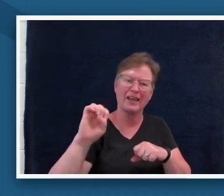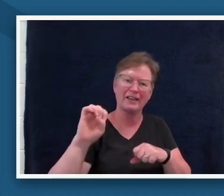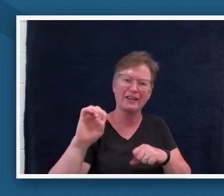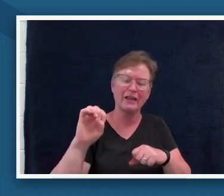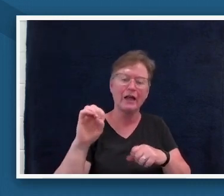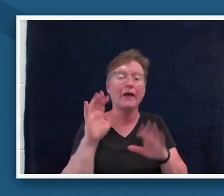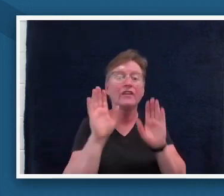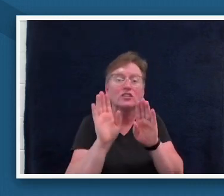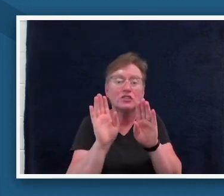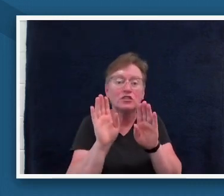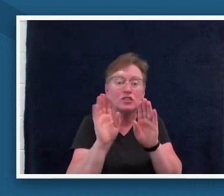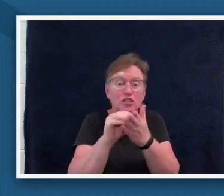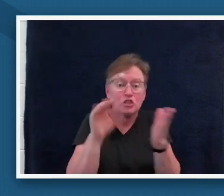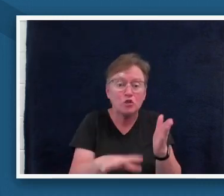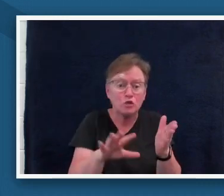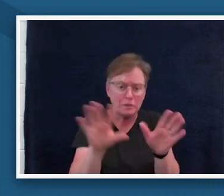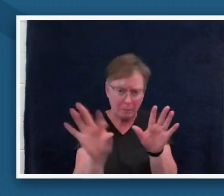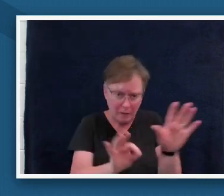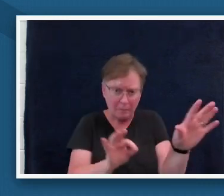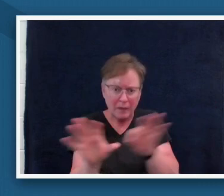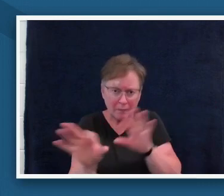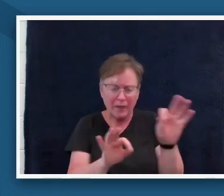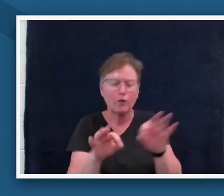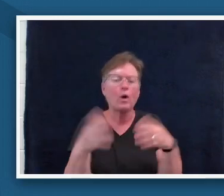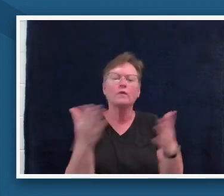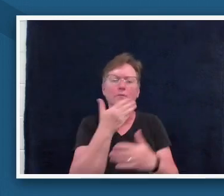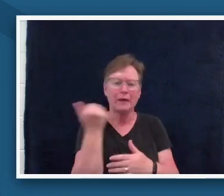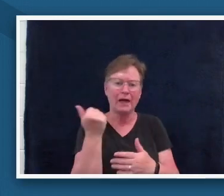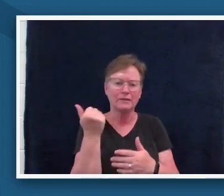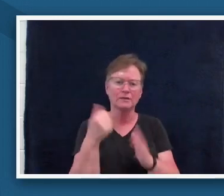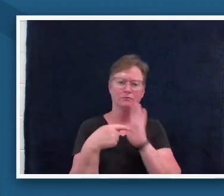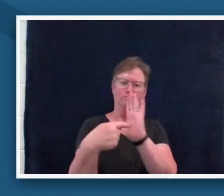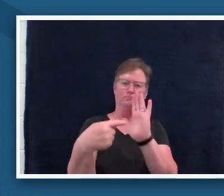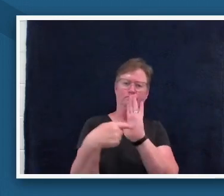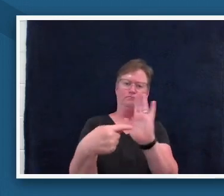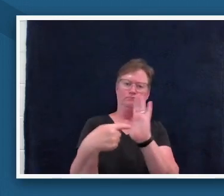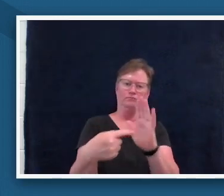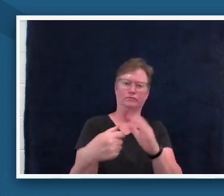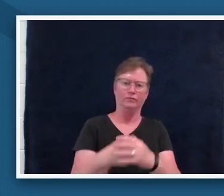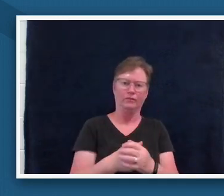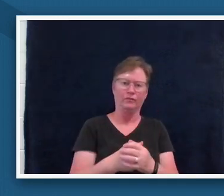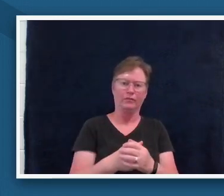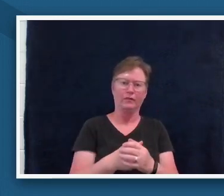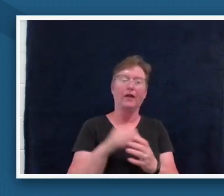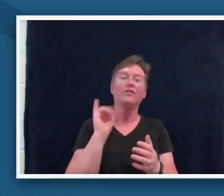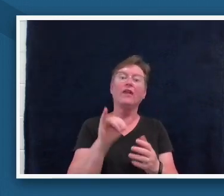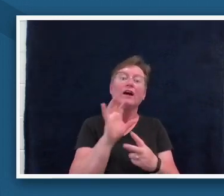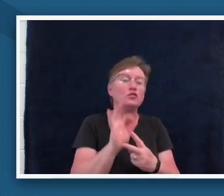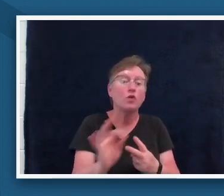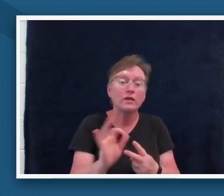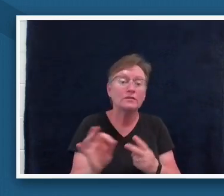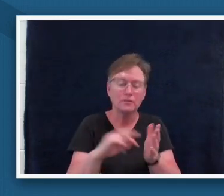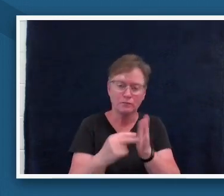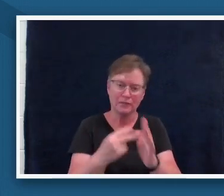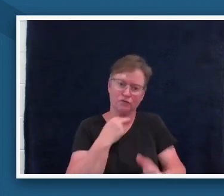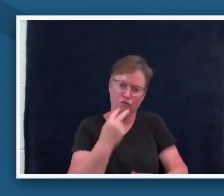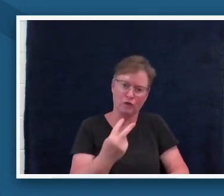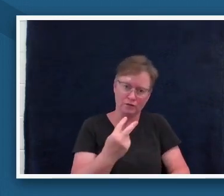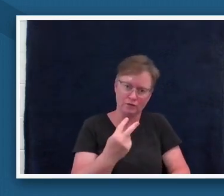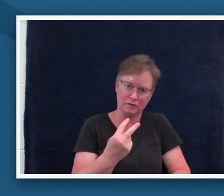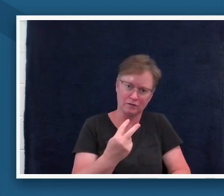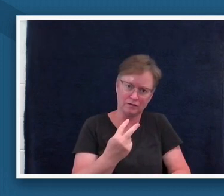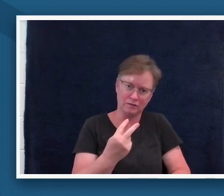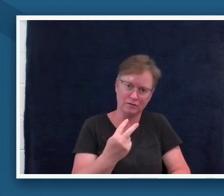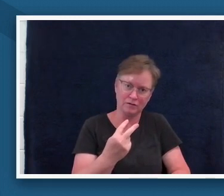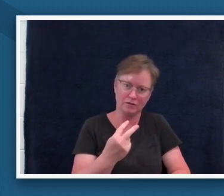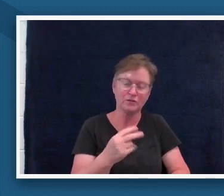had a choice in what got presented. And oftentimes that choice is the voice. And so you take that kid who